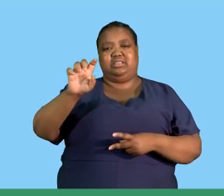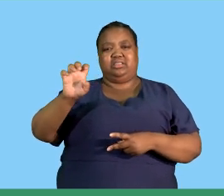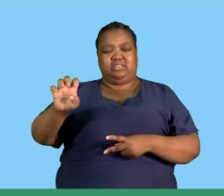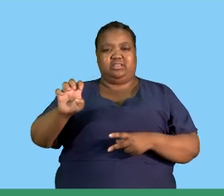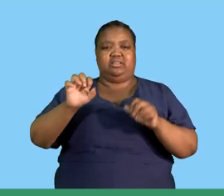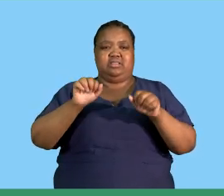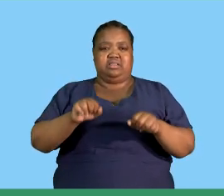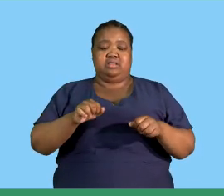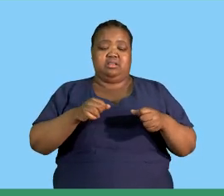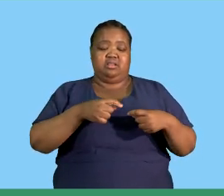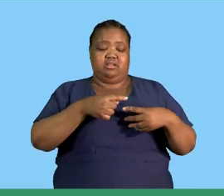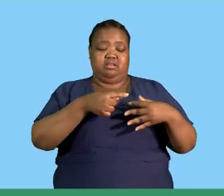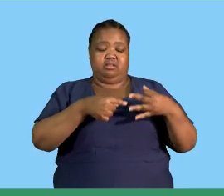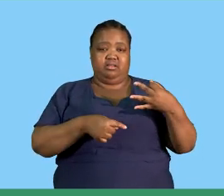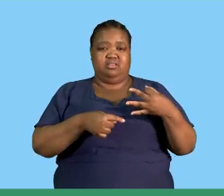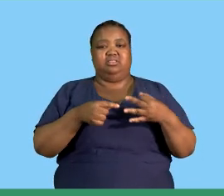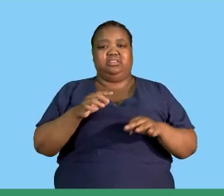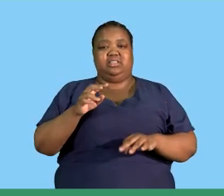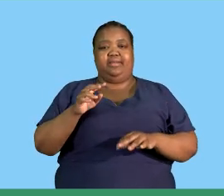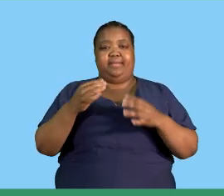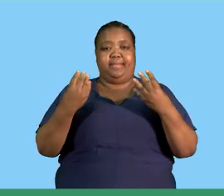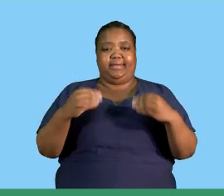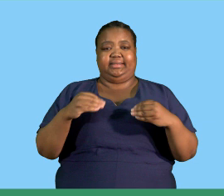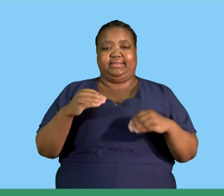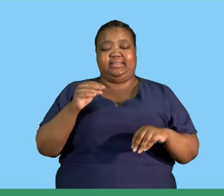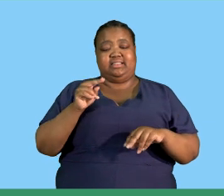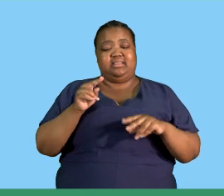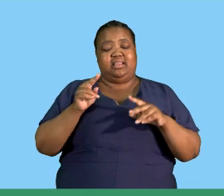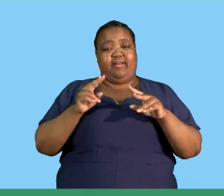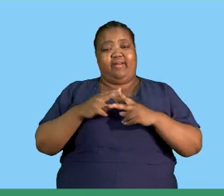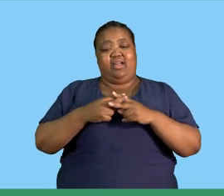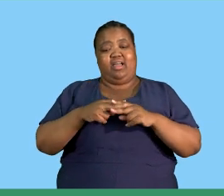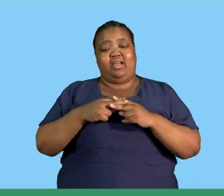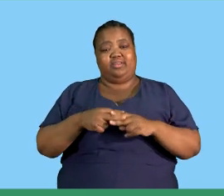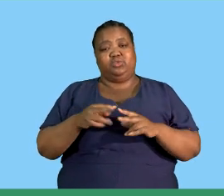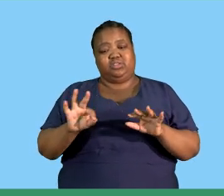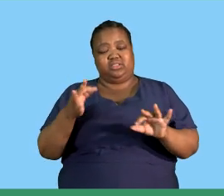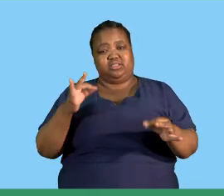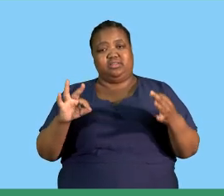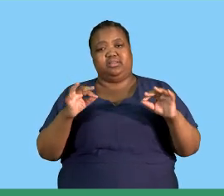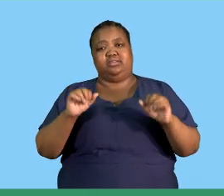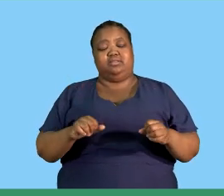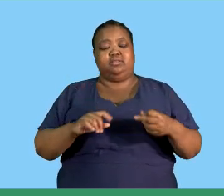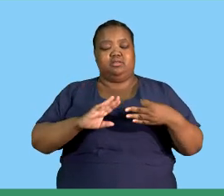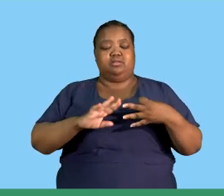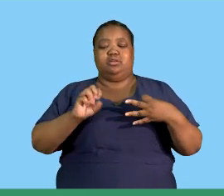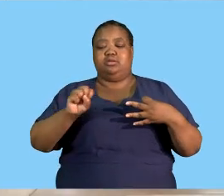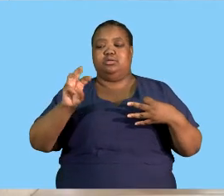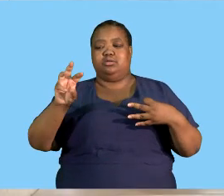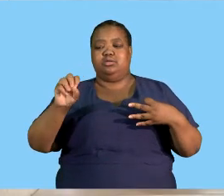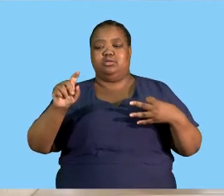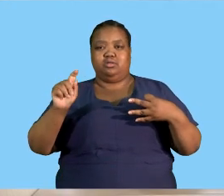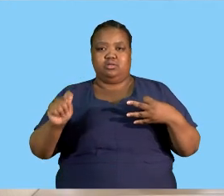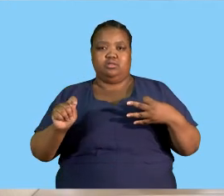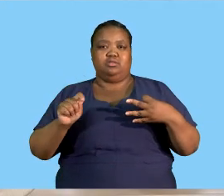the industrial analysis tools. Please do not forget. The industrial analysis tools comprises of those three